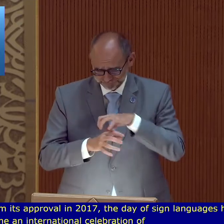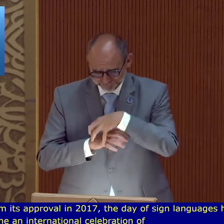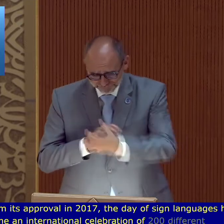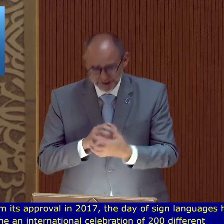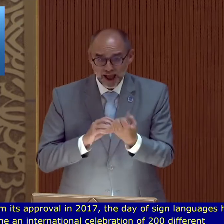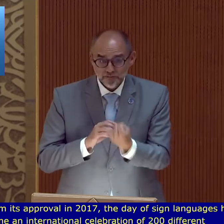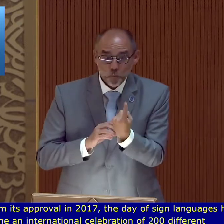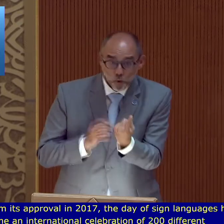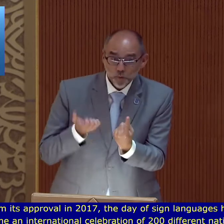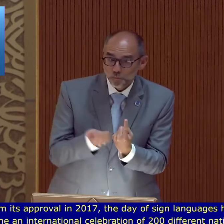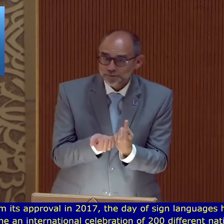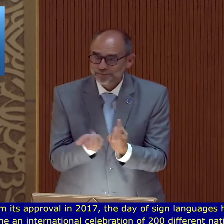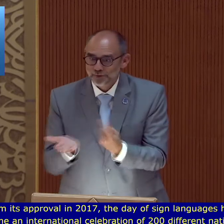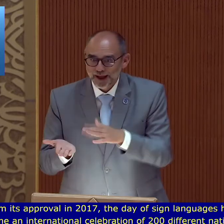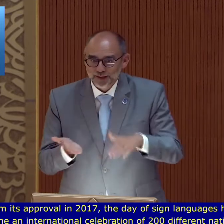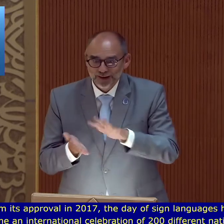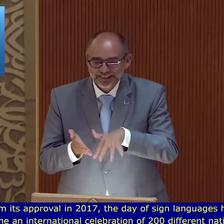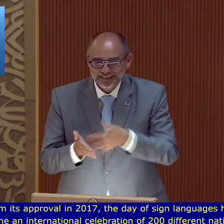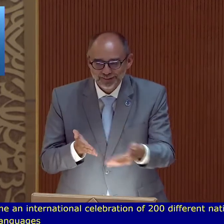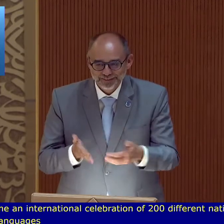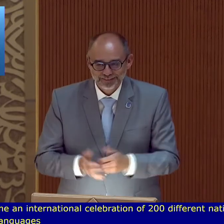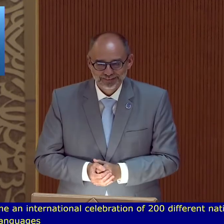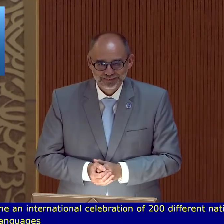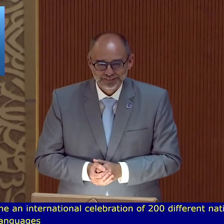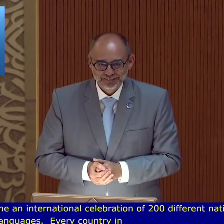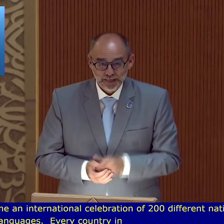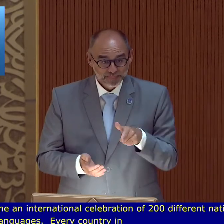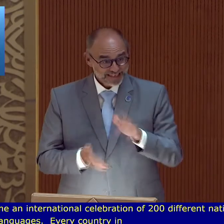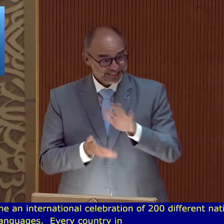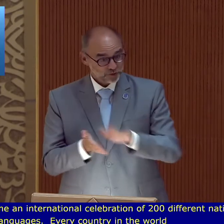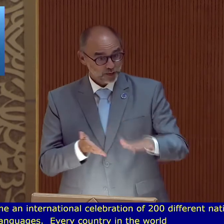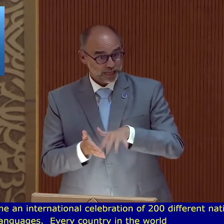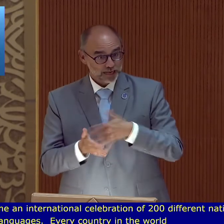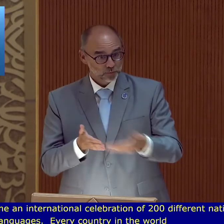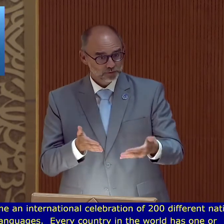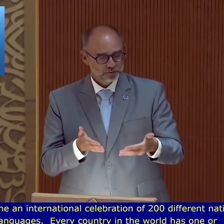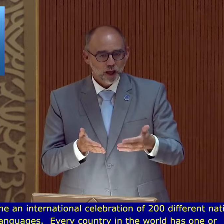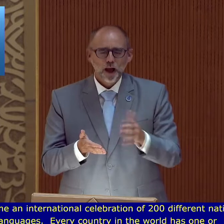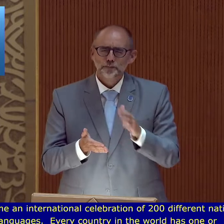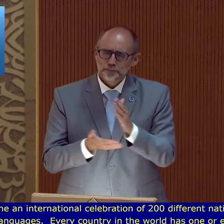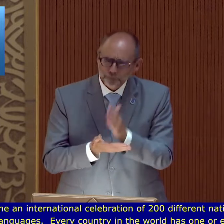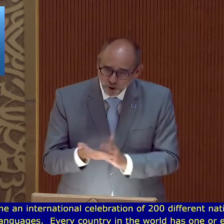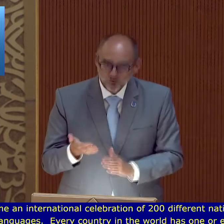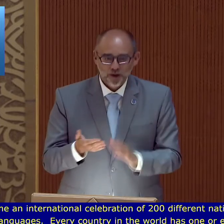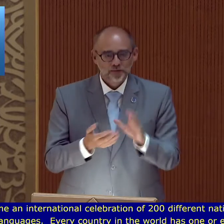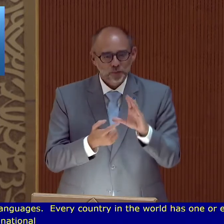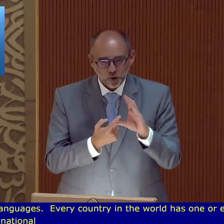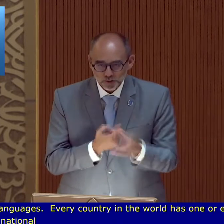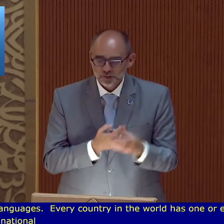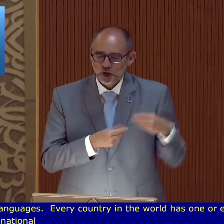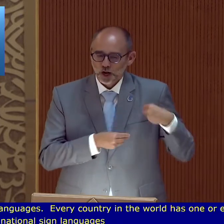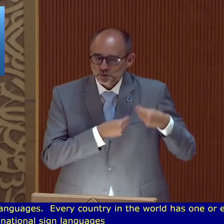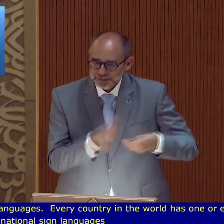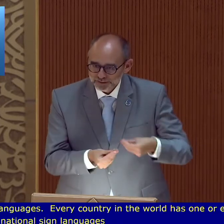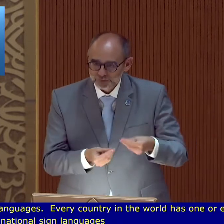Every country in the world has one or even more national sign languages. And these national sign languages